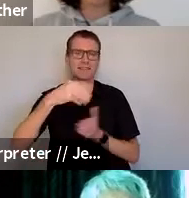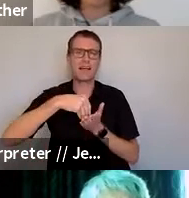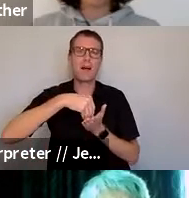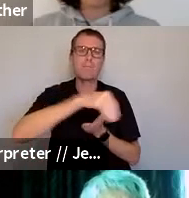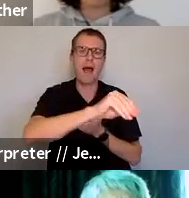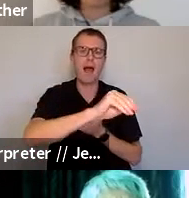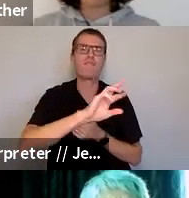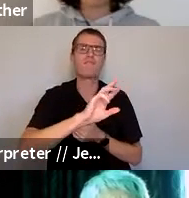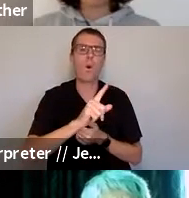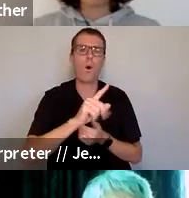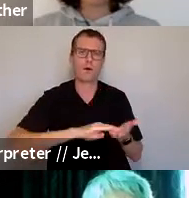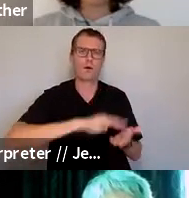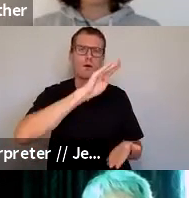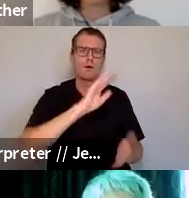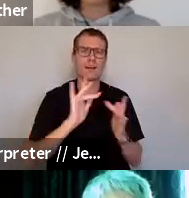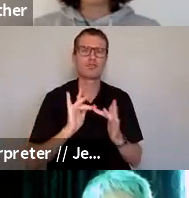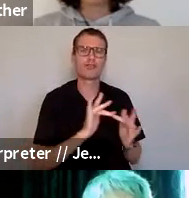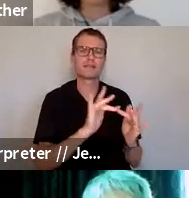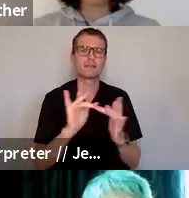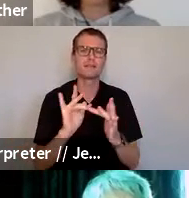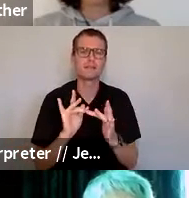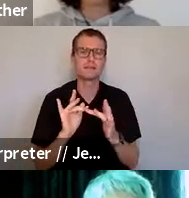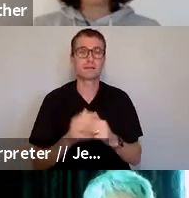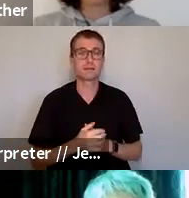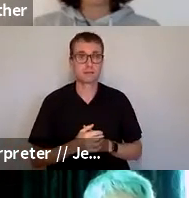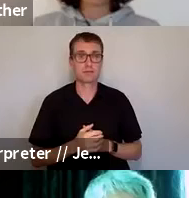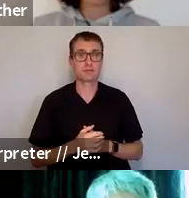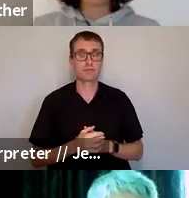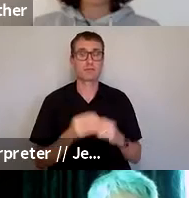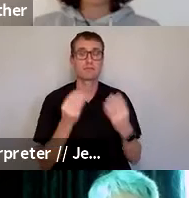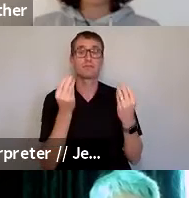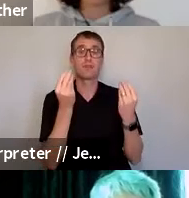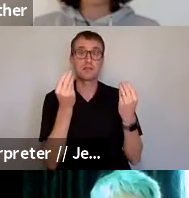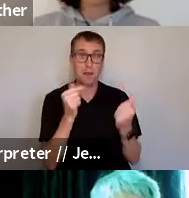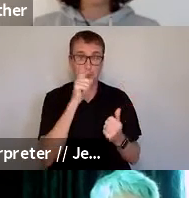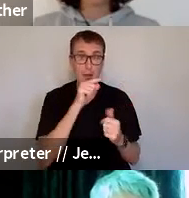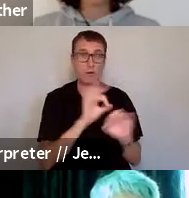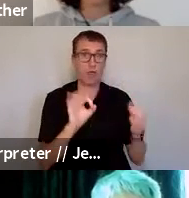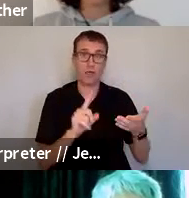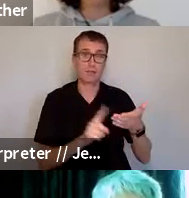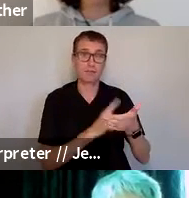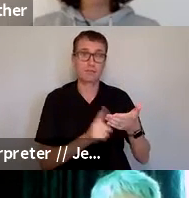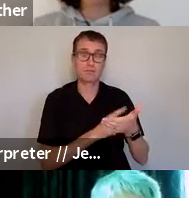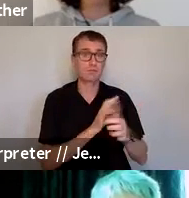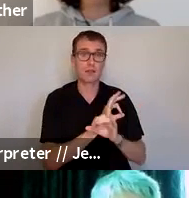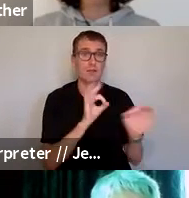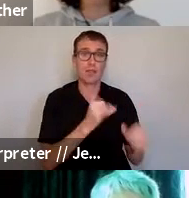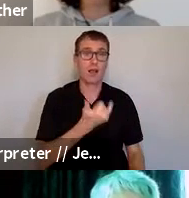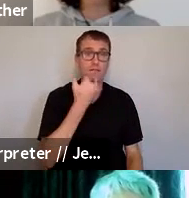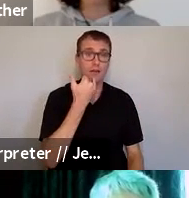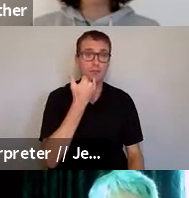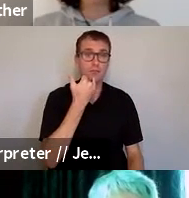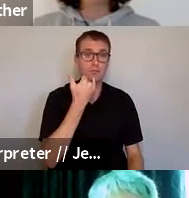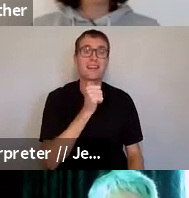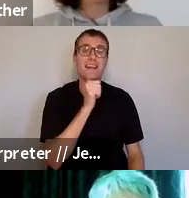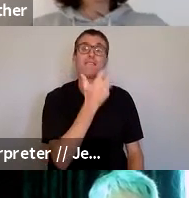classes, you might not even have a tablet, but if you have a tablet or a phone, you might not have the money for the data in the first